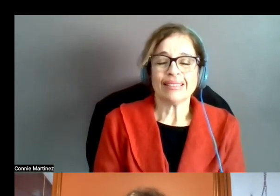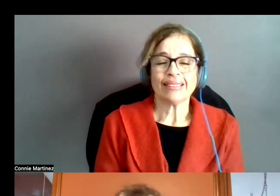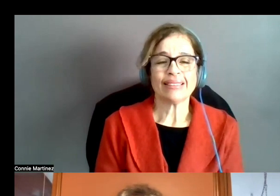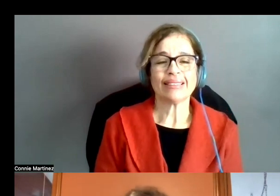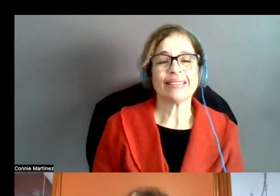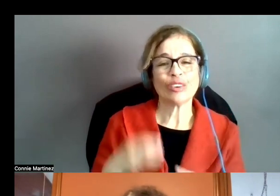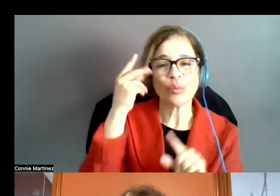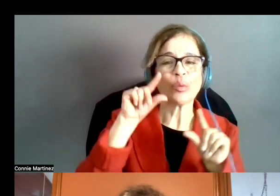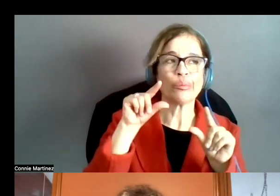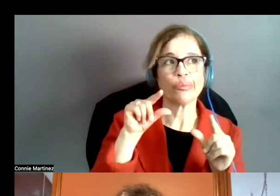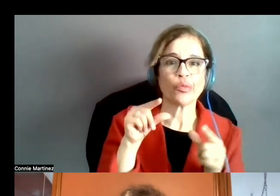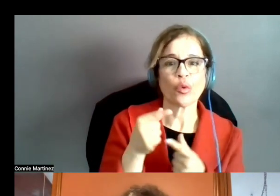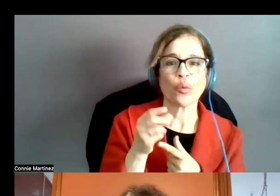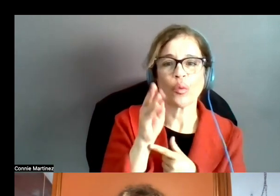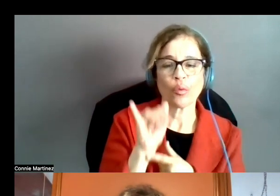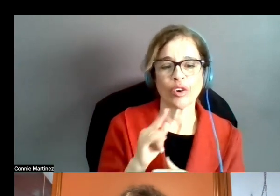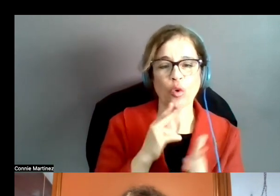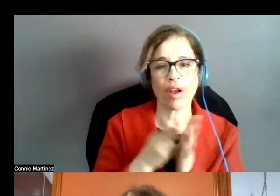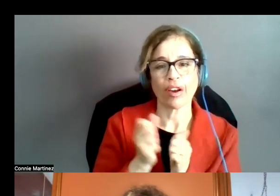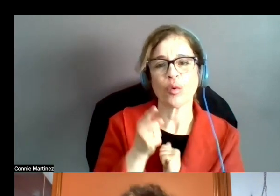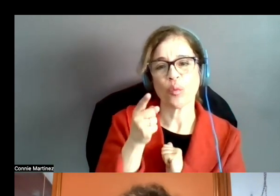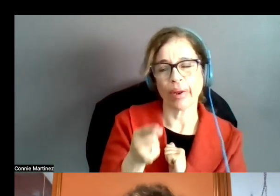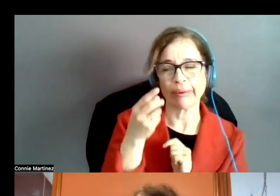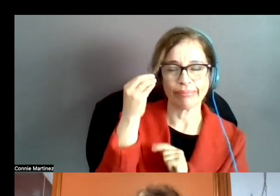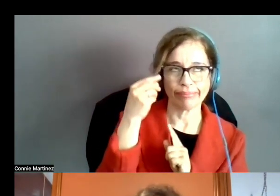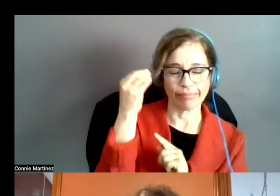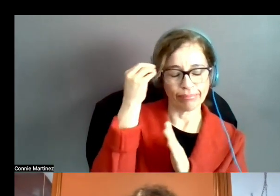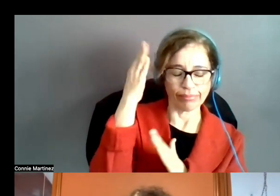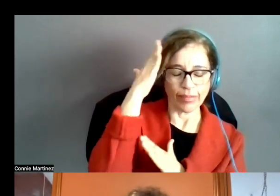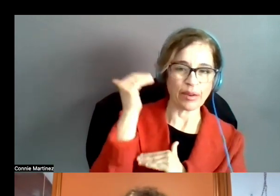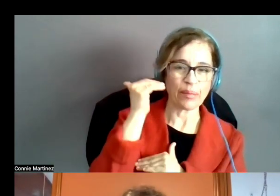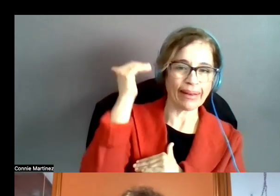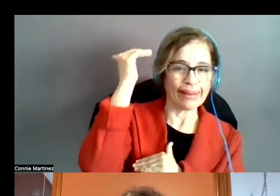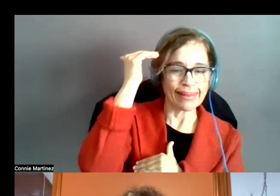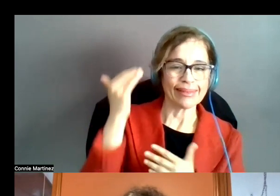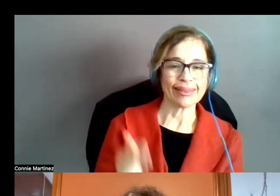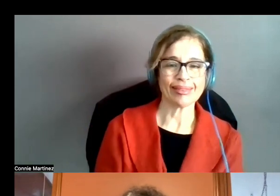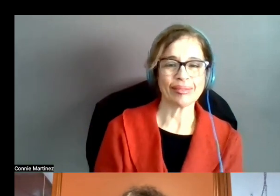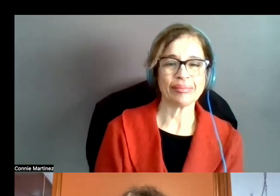was thinking groovy actually when I saw it, to be honest with you. That's what came to my head.